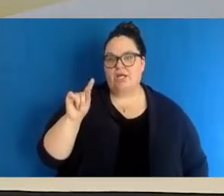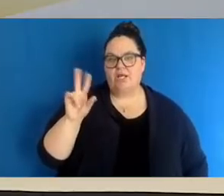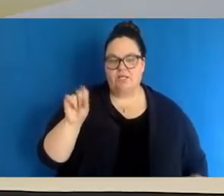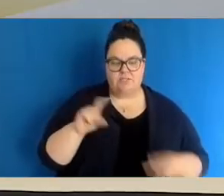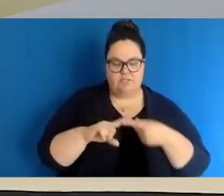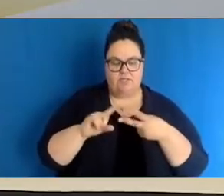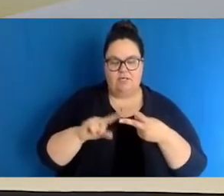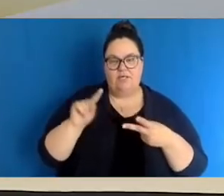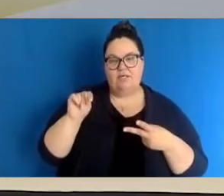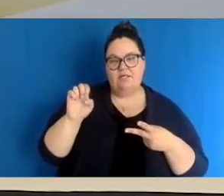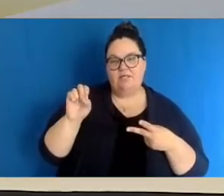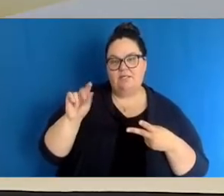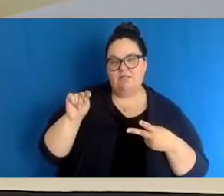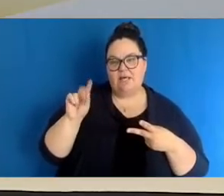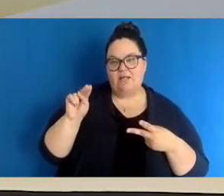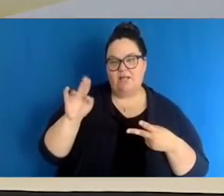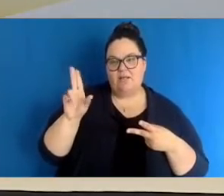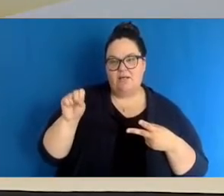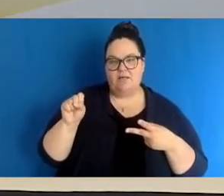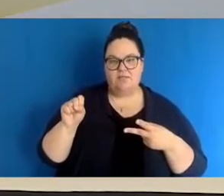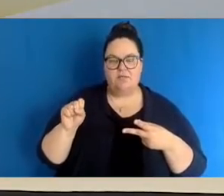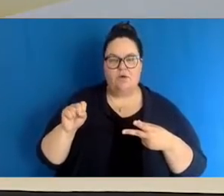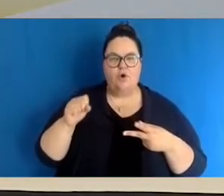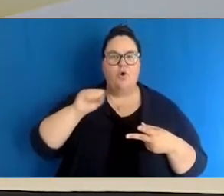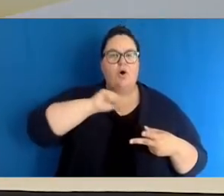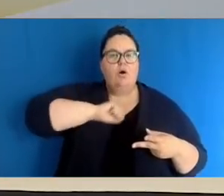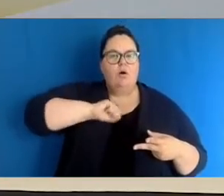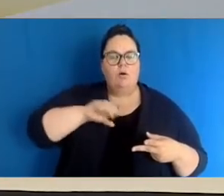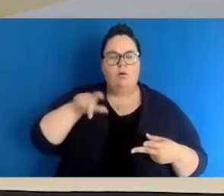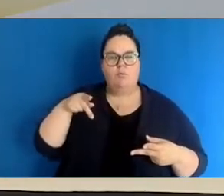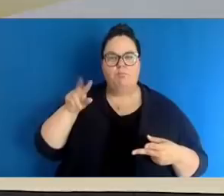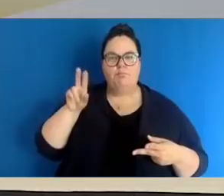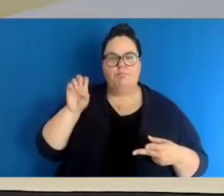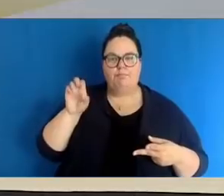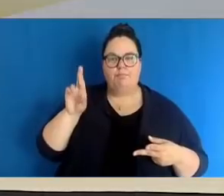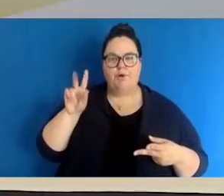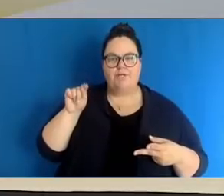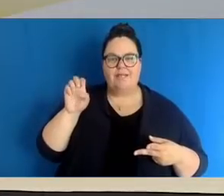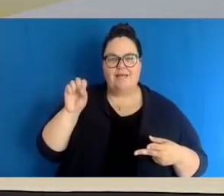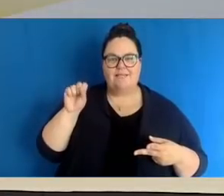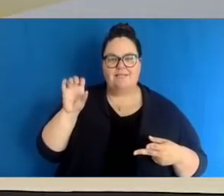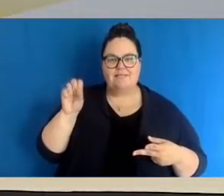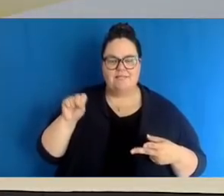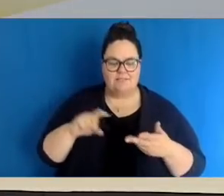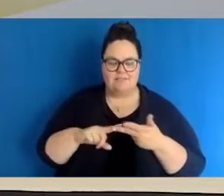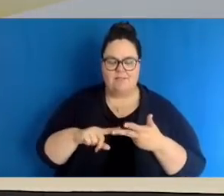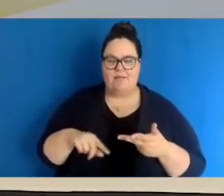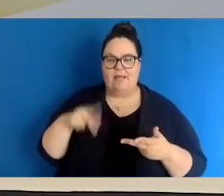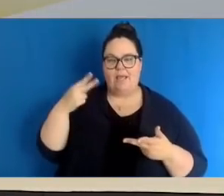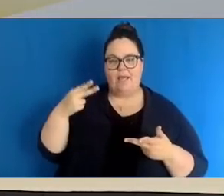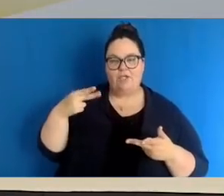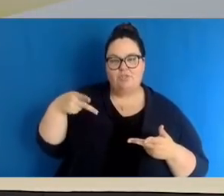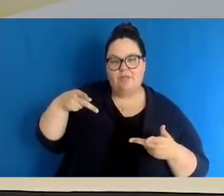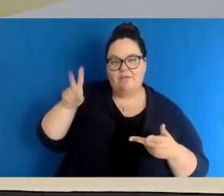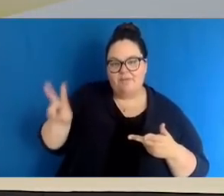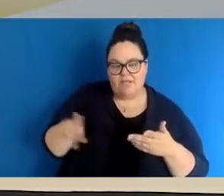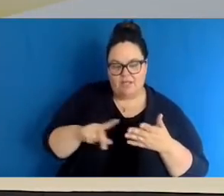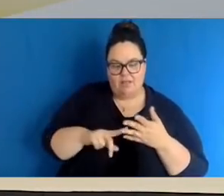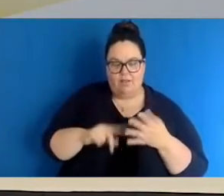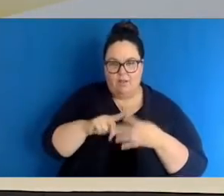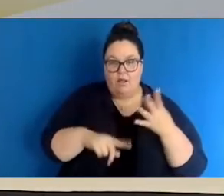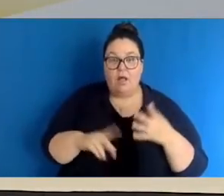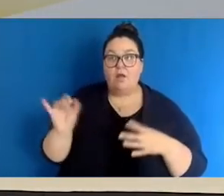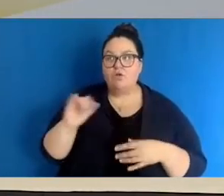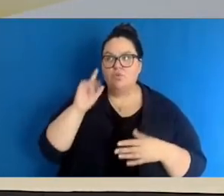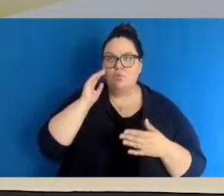and acellular pertussis vaccine uptake in schools, their HPV vaccine uptake in school, and we also know the rate of